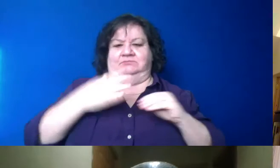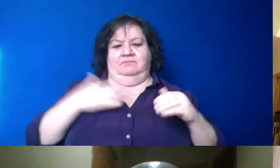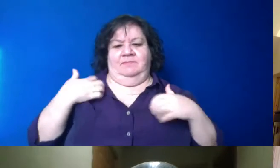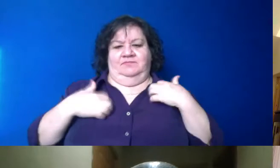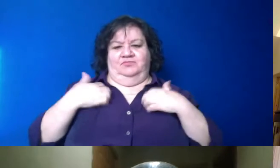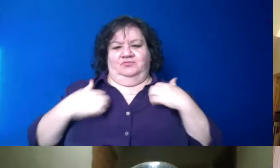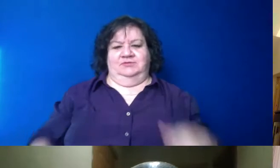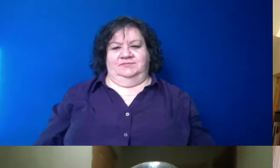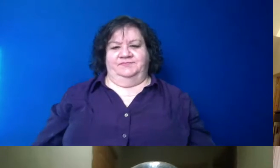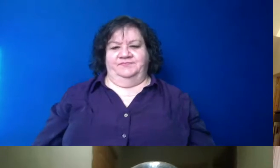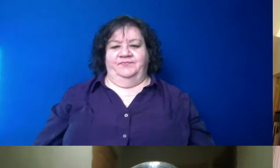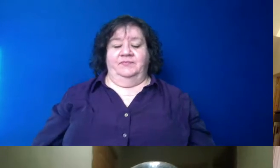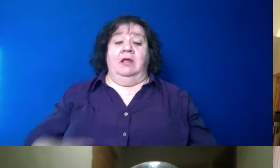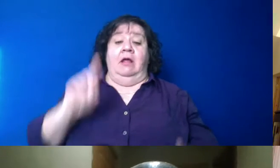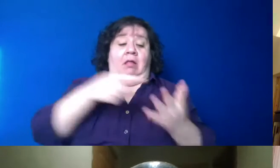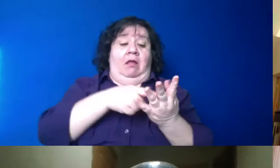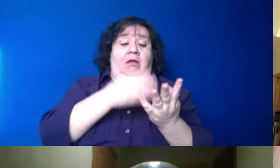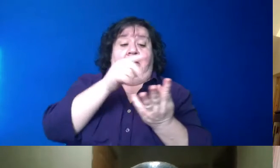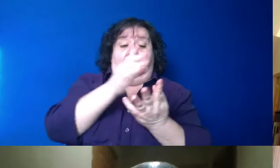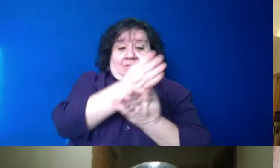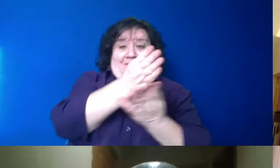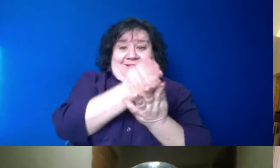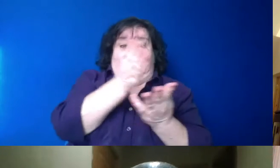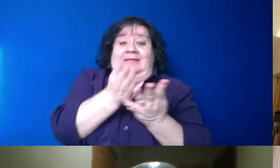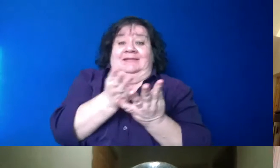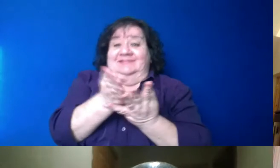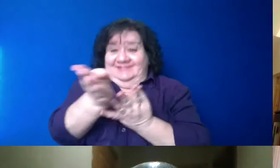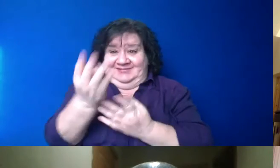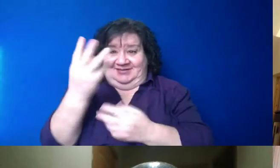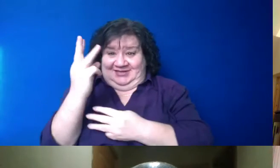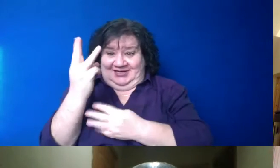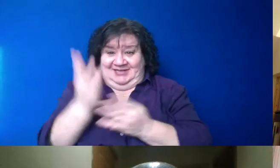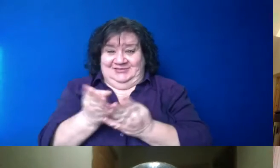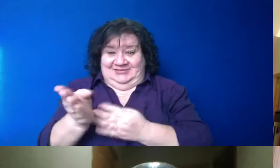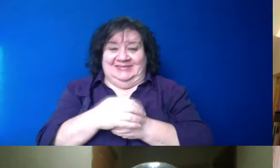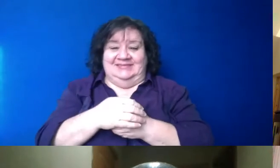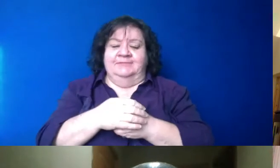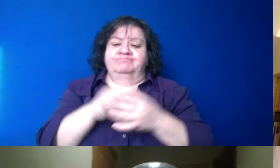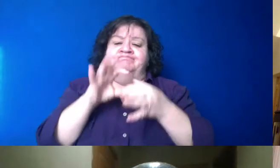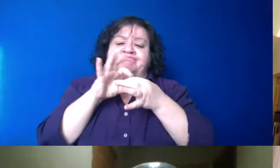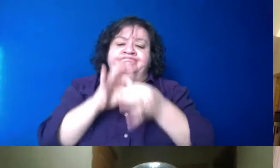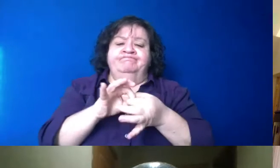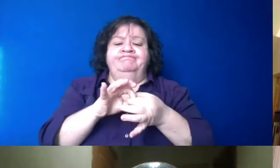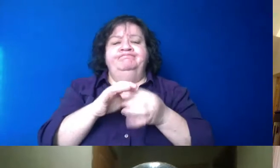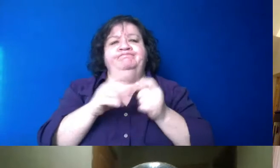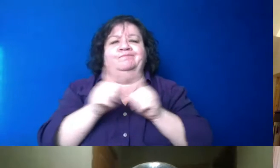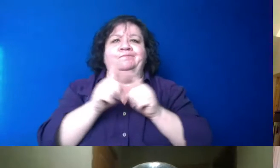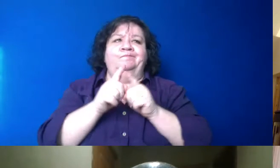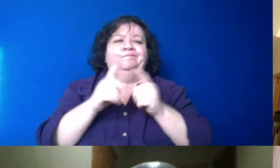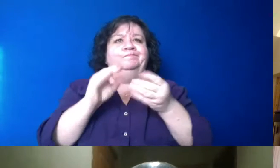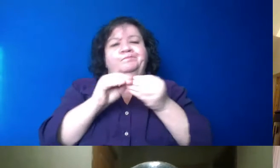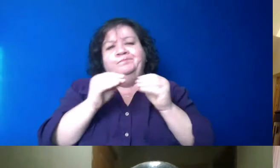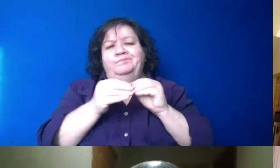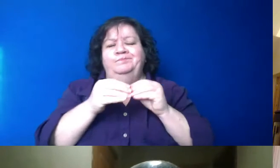or institutional environments that so far have not received very much attention. I'm very